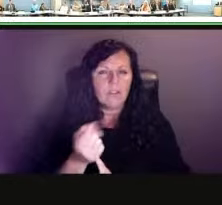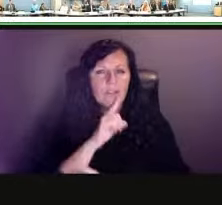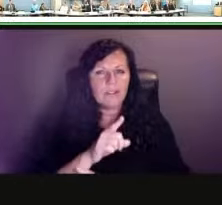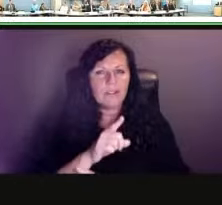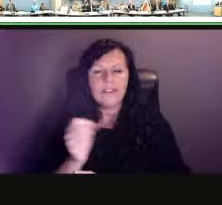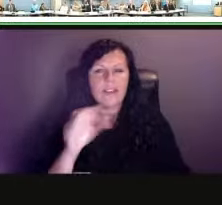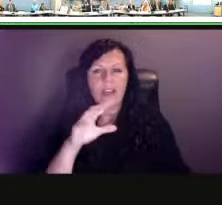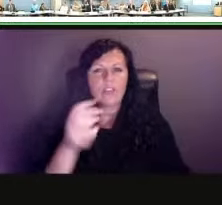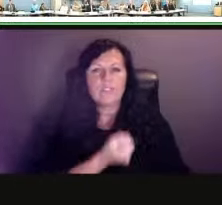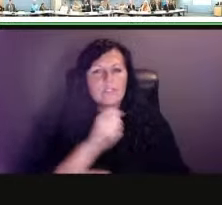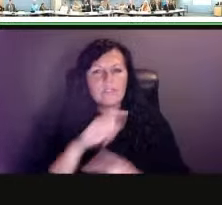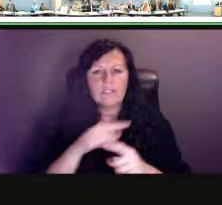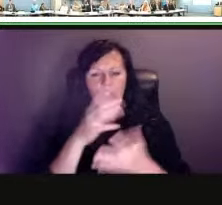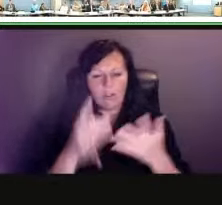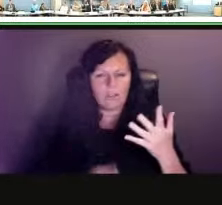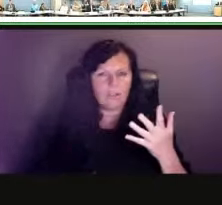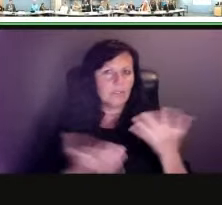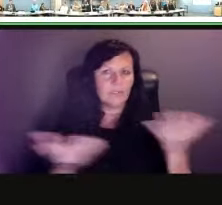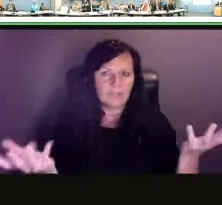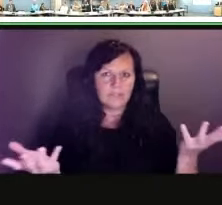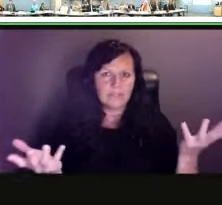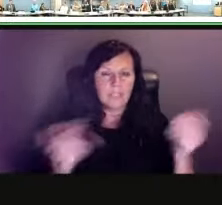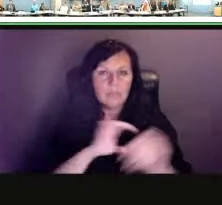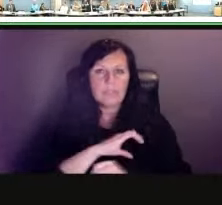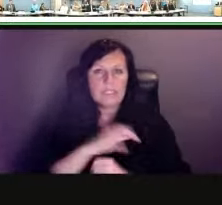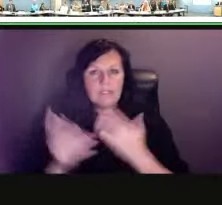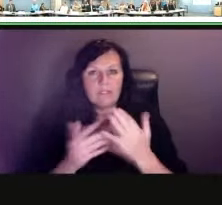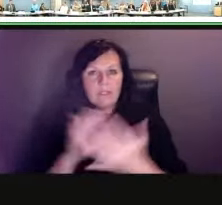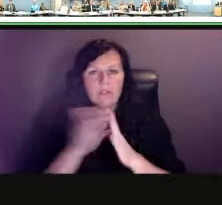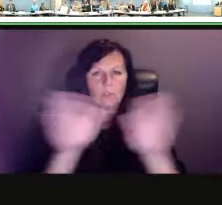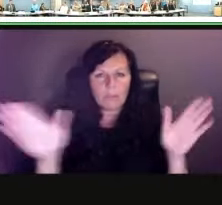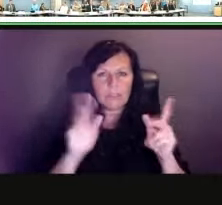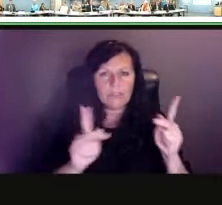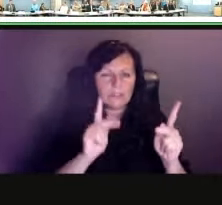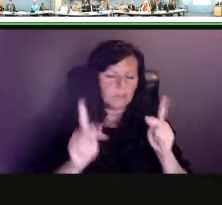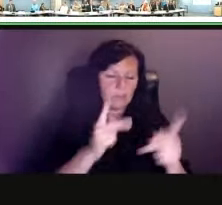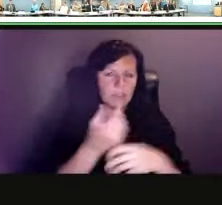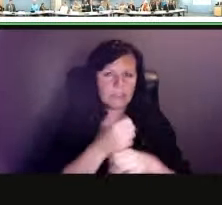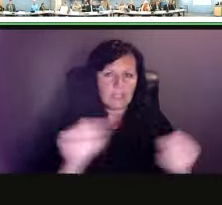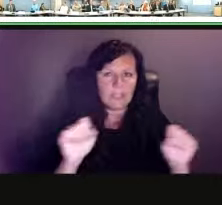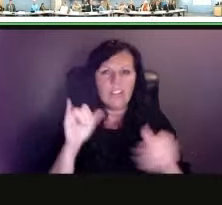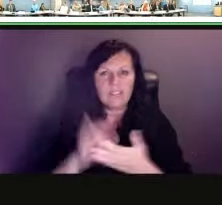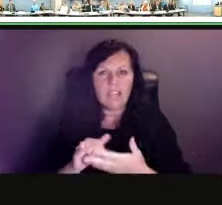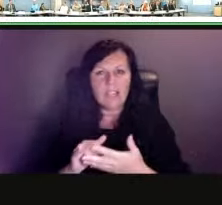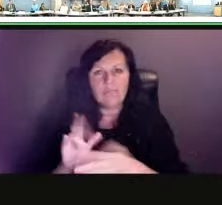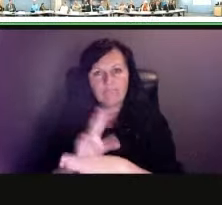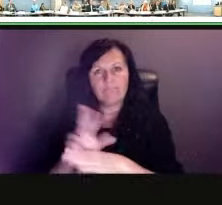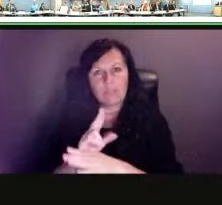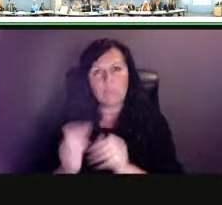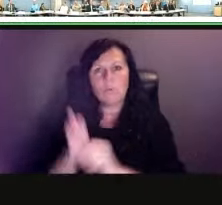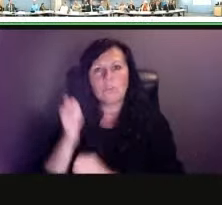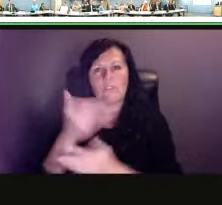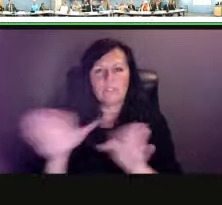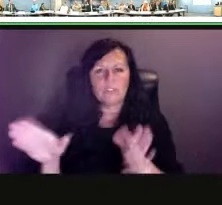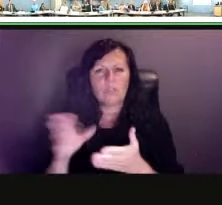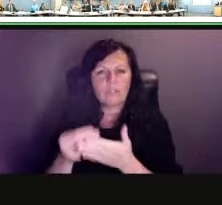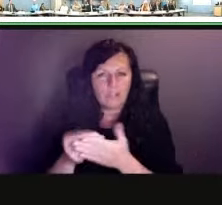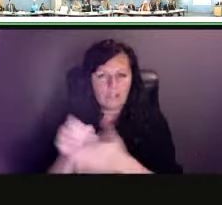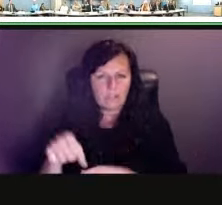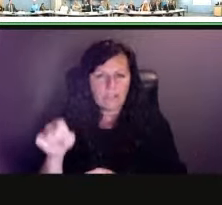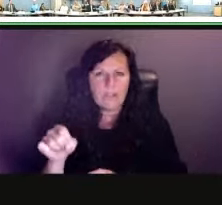pick. The police and fire public safety is the majority of the general fund. I look back a couple